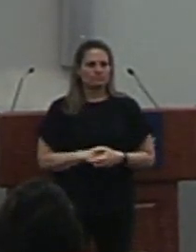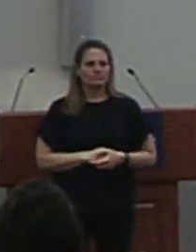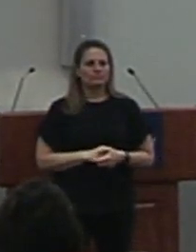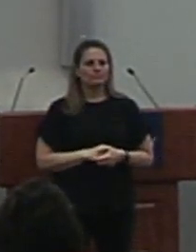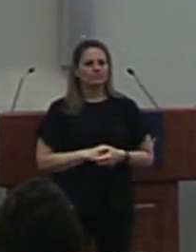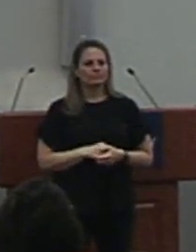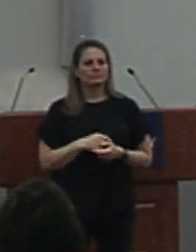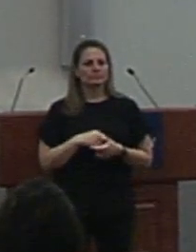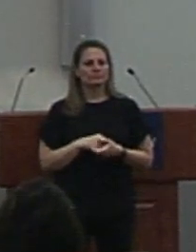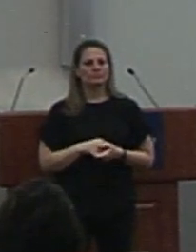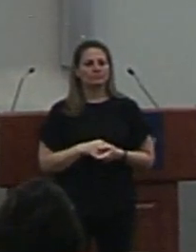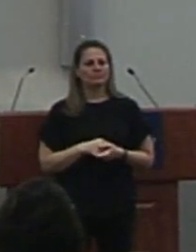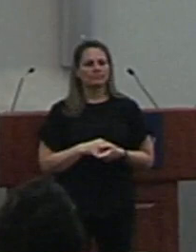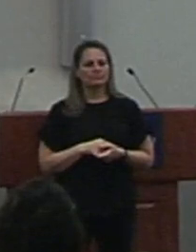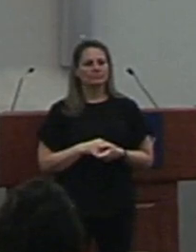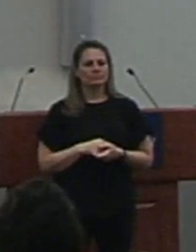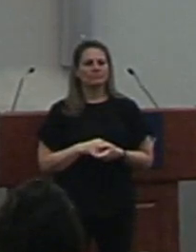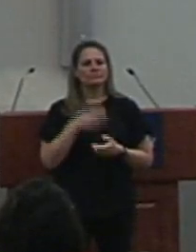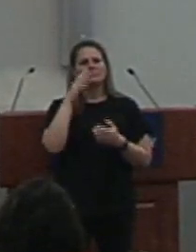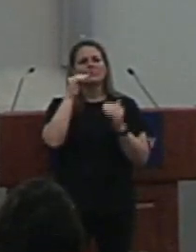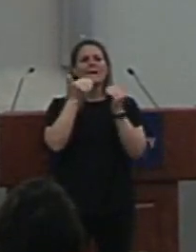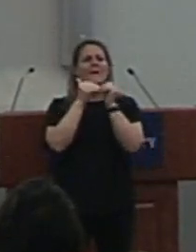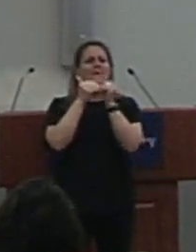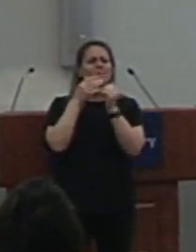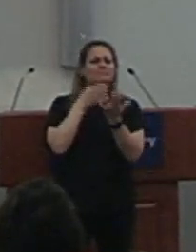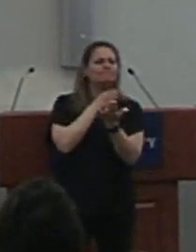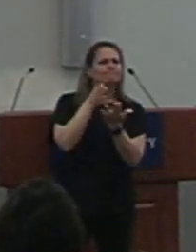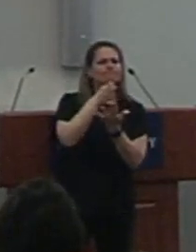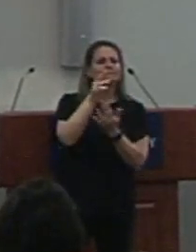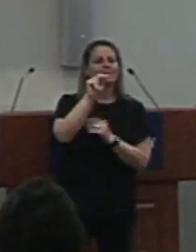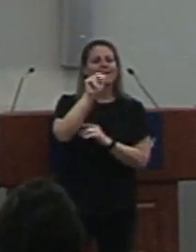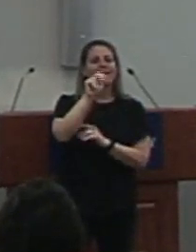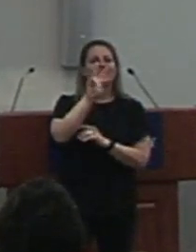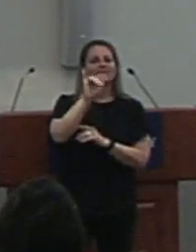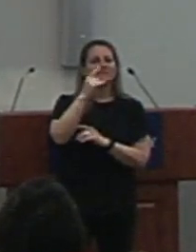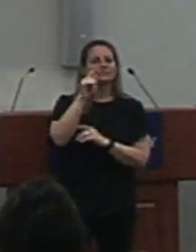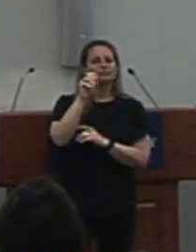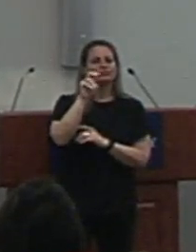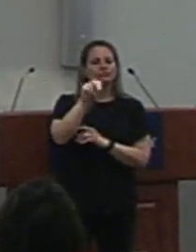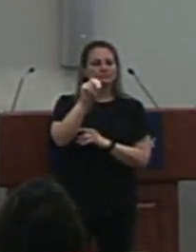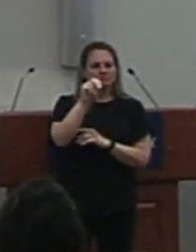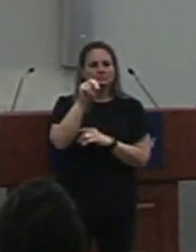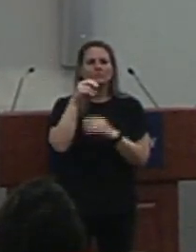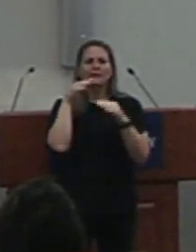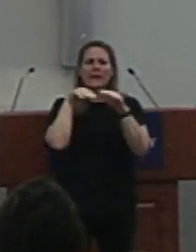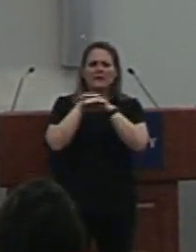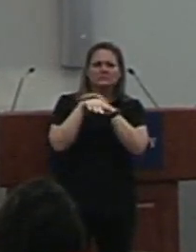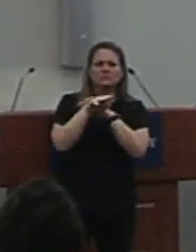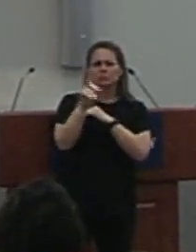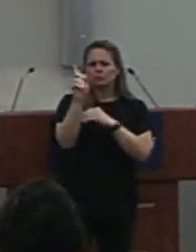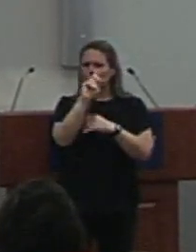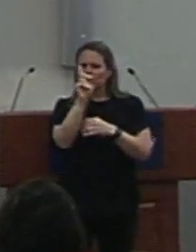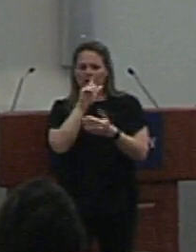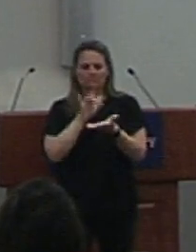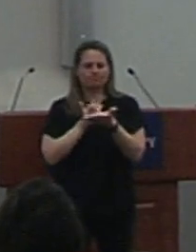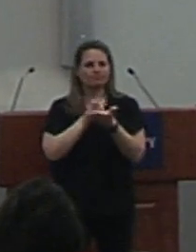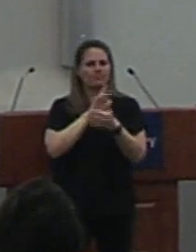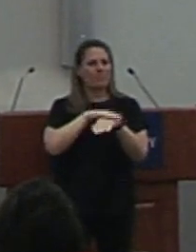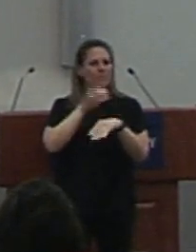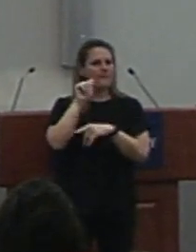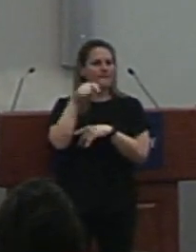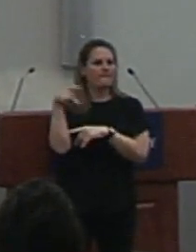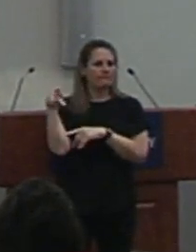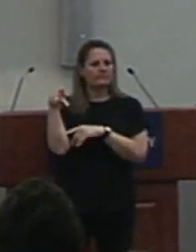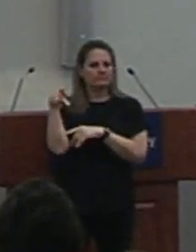spaces that with granular detail that are accessible for people's actual needs.